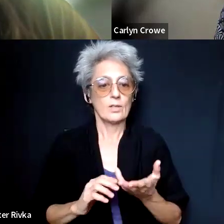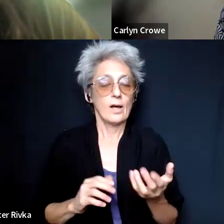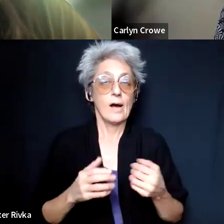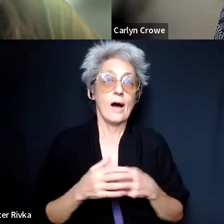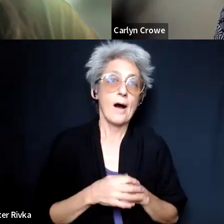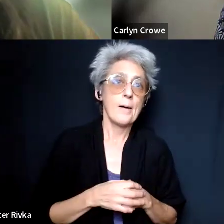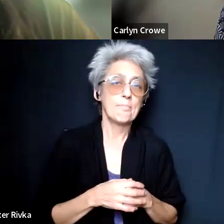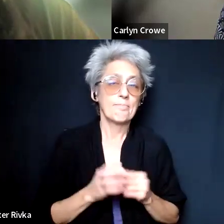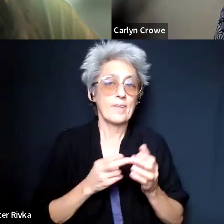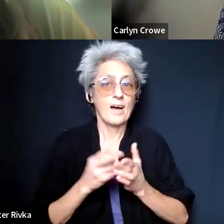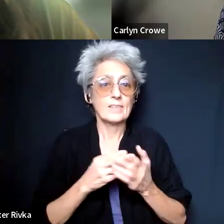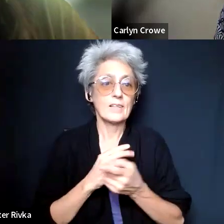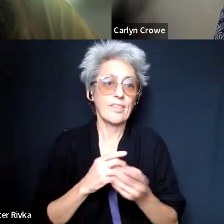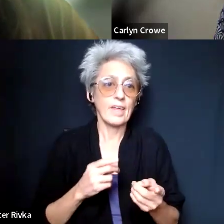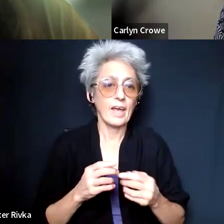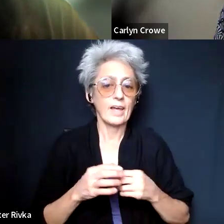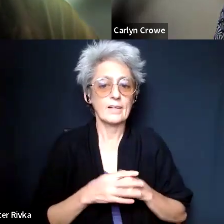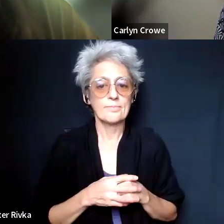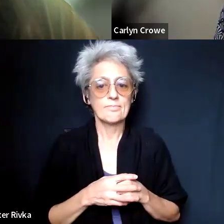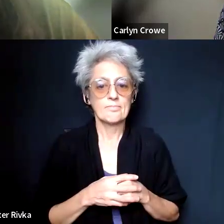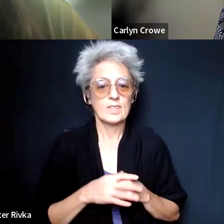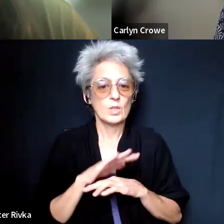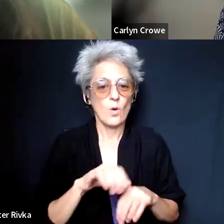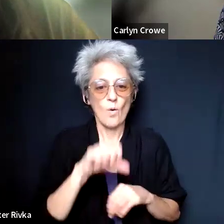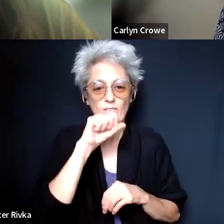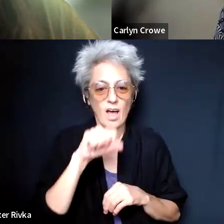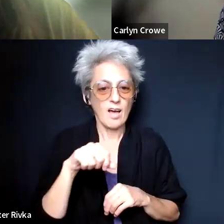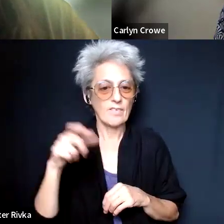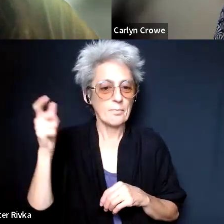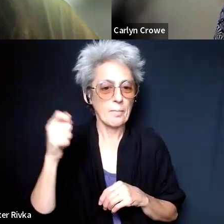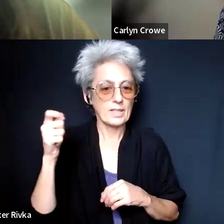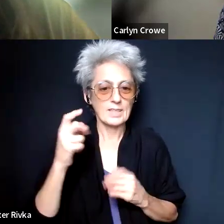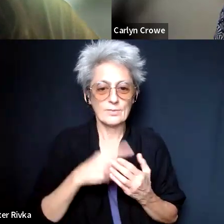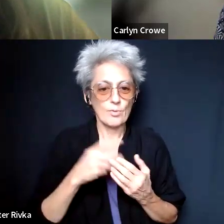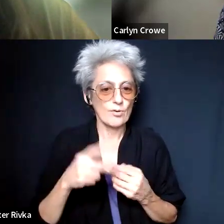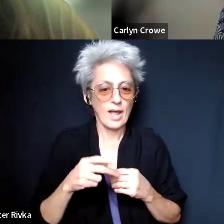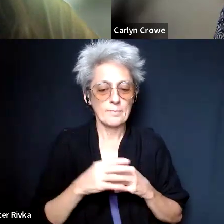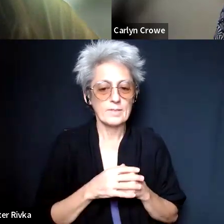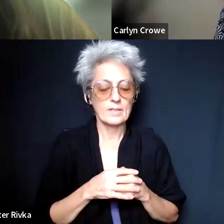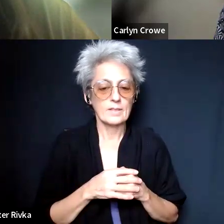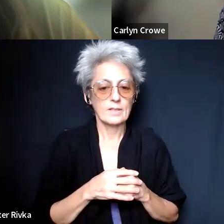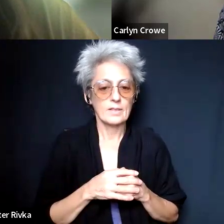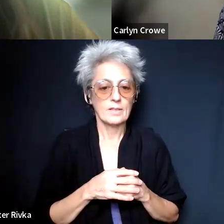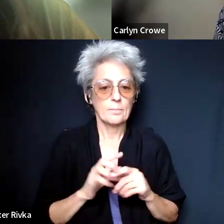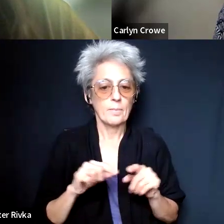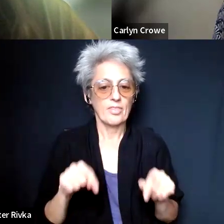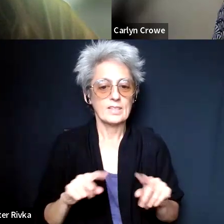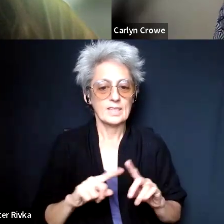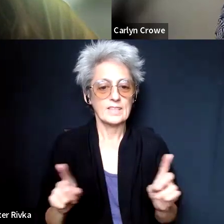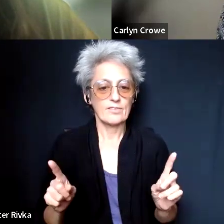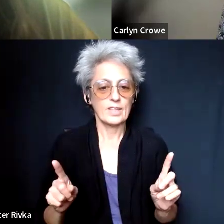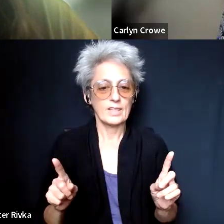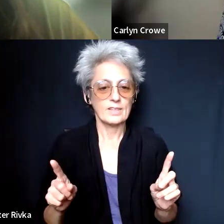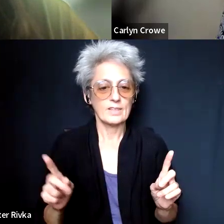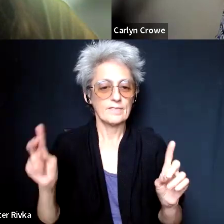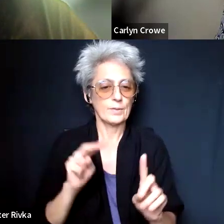quite frankly, don't love public assistance programs, but this is a different take on this